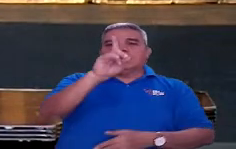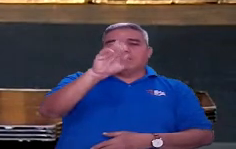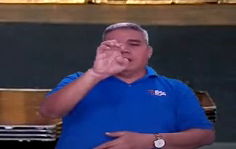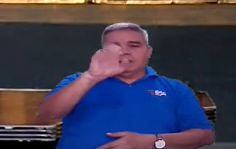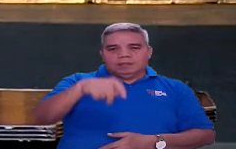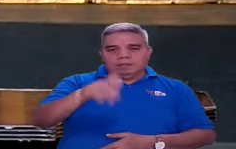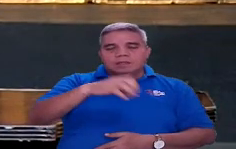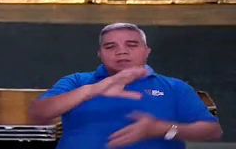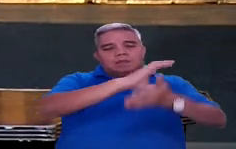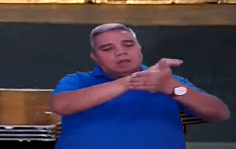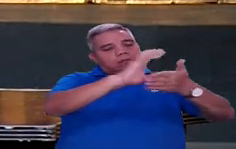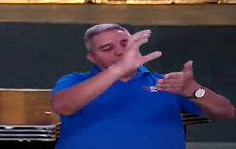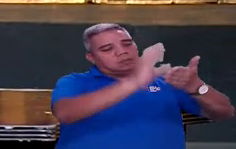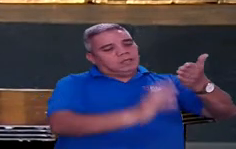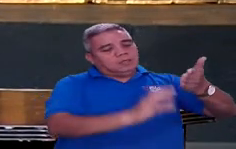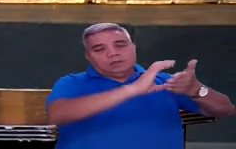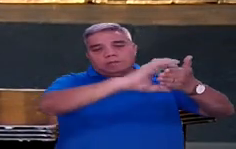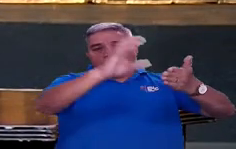in the schedules.